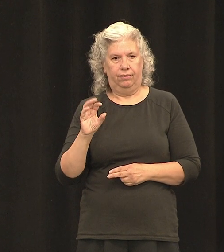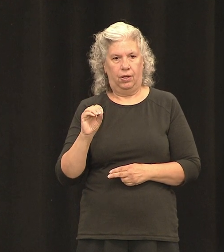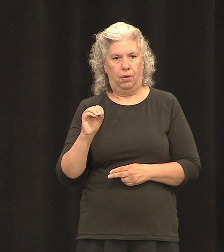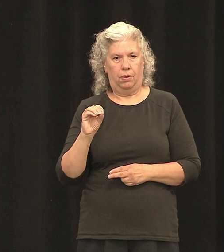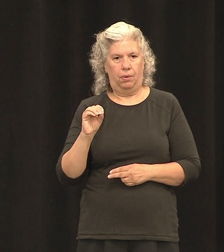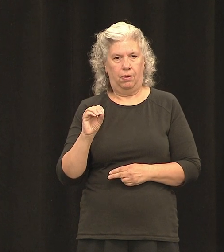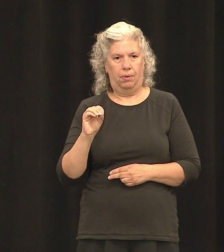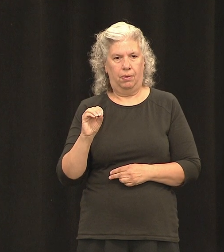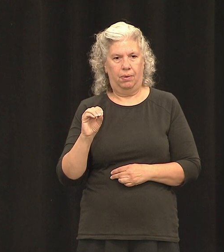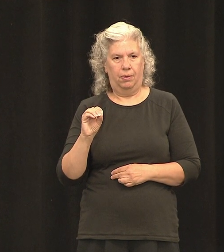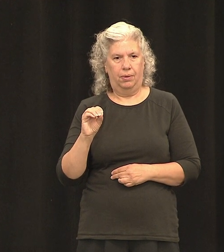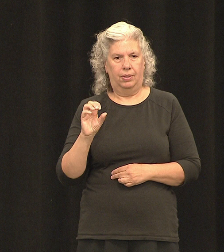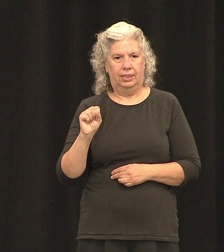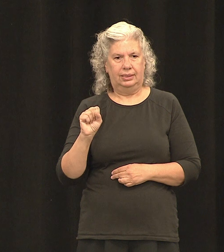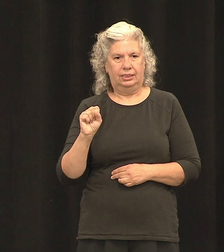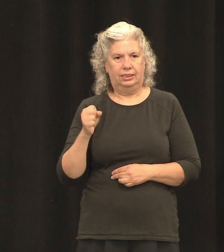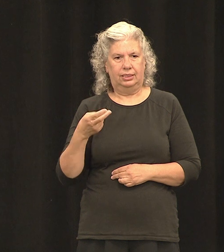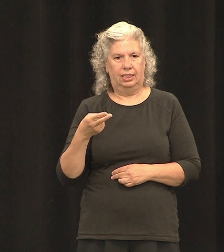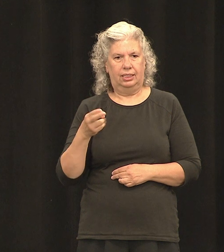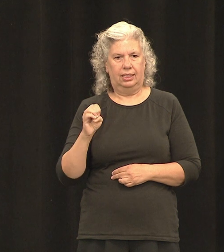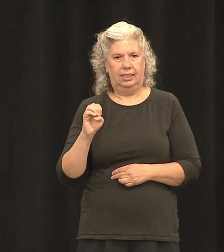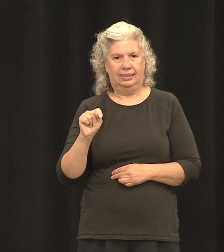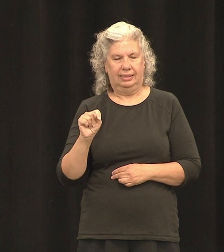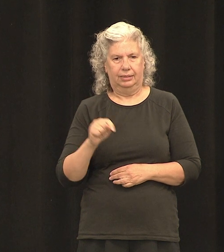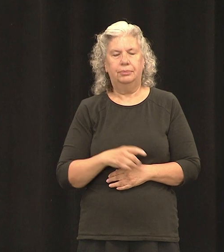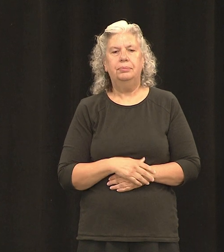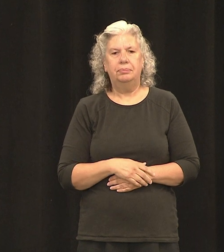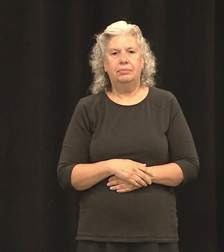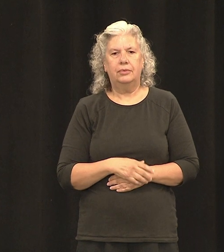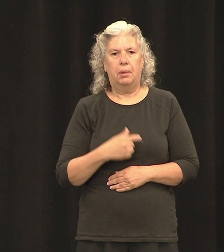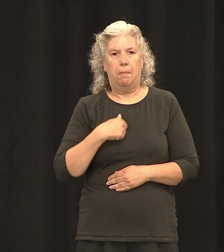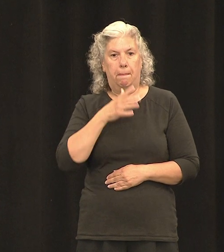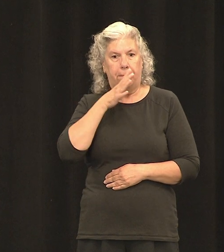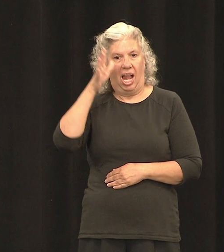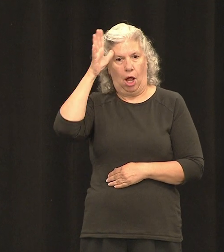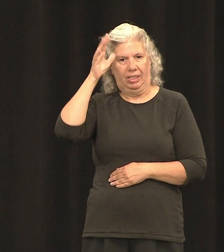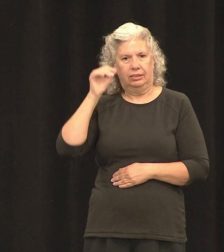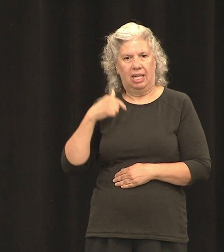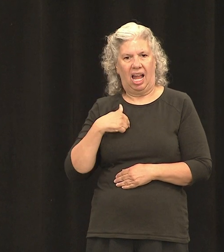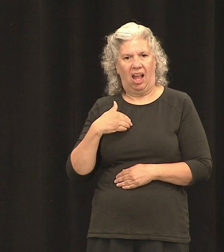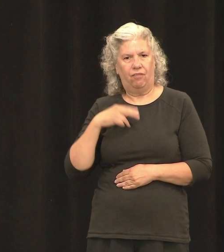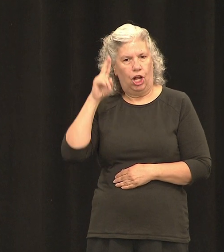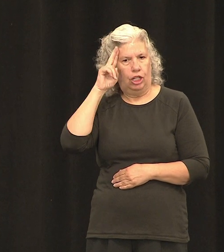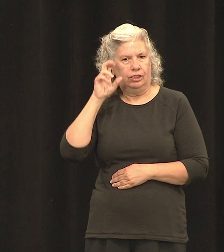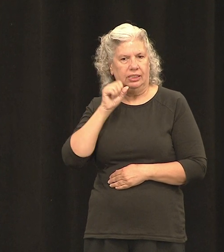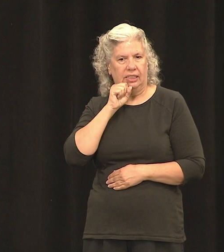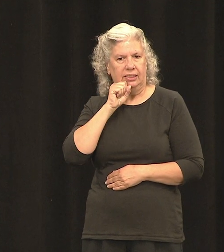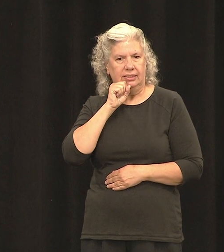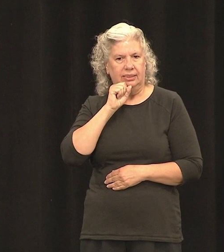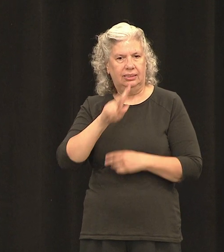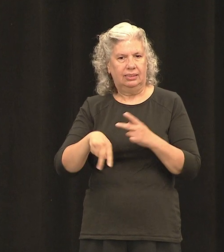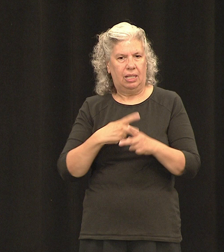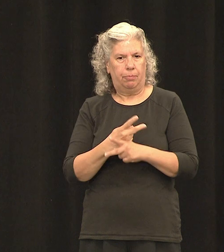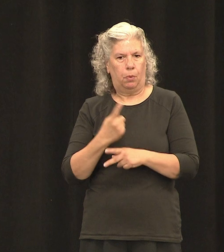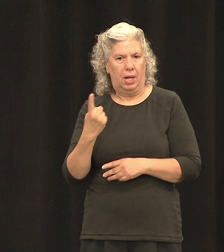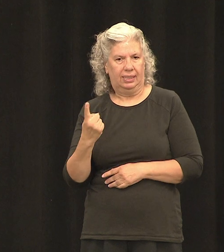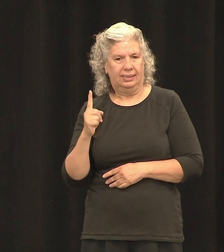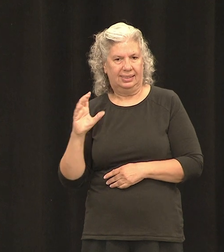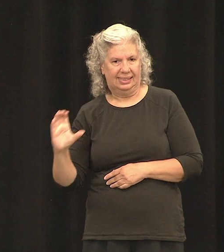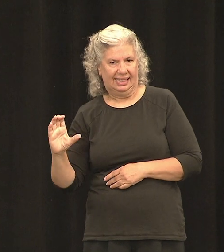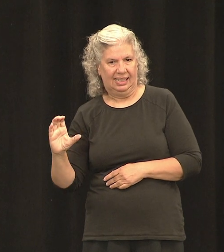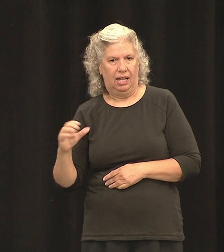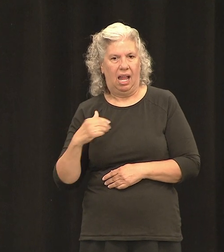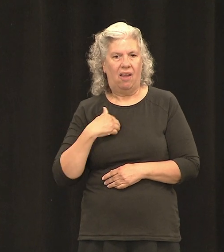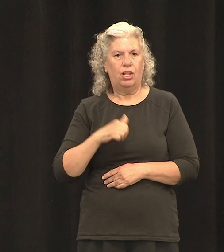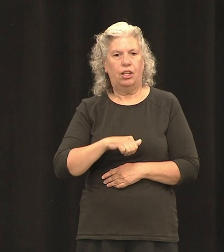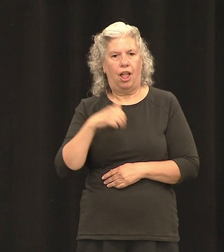is 11 and has type 1C. My husband Blair and I also have an 8-year-old, Harrison, and a 6-month-old,